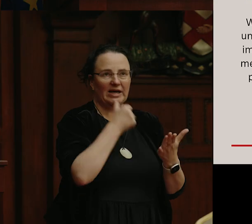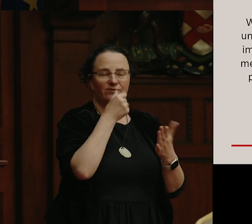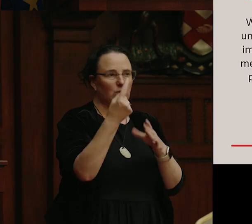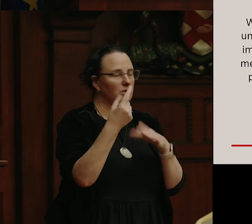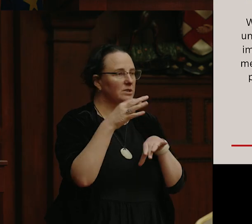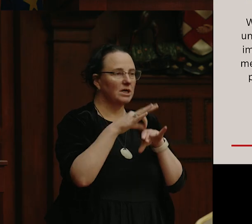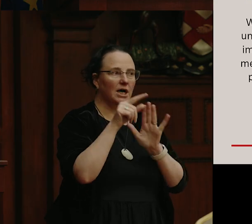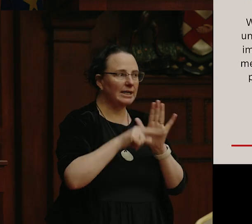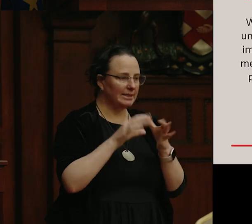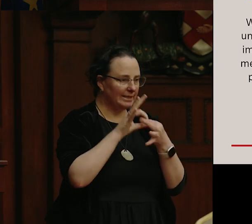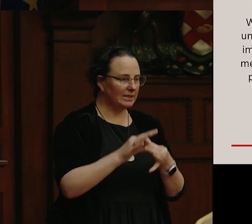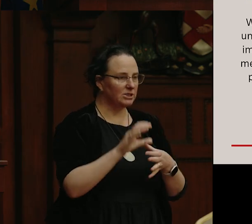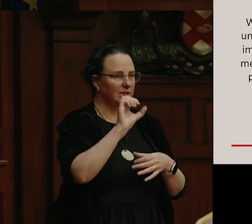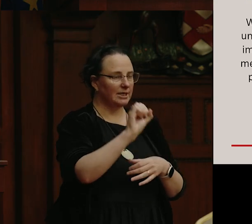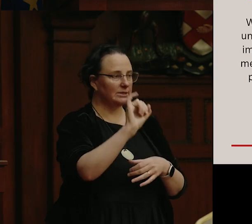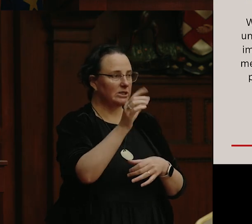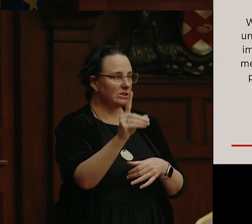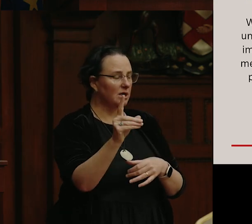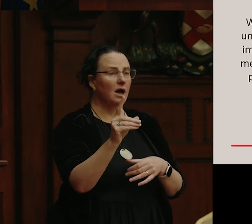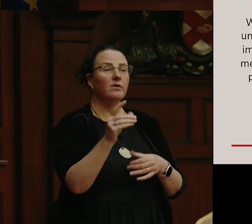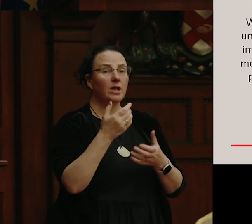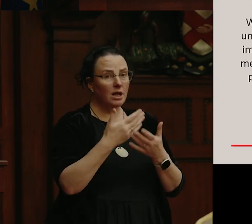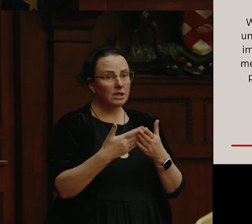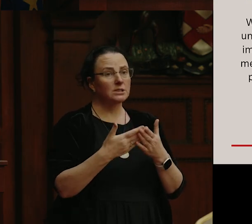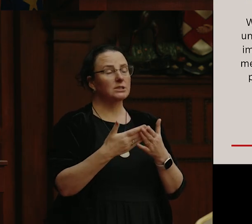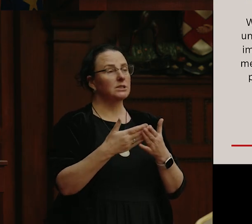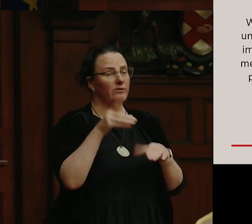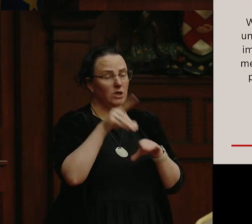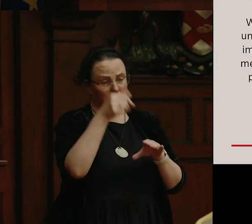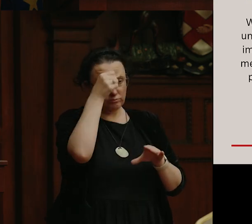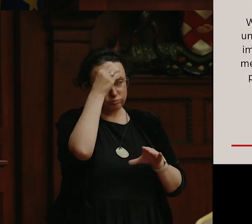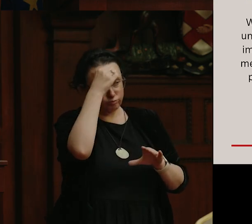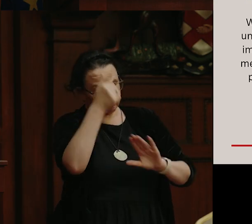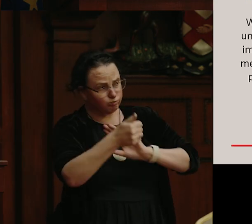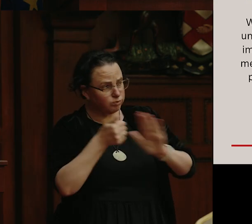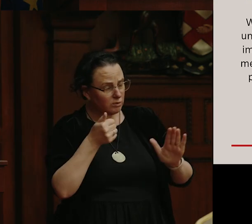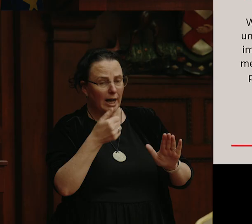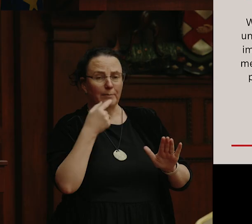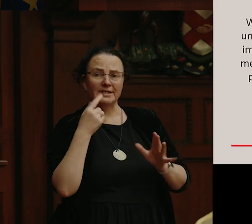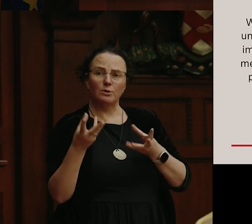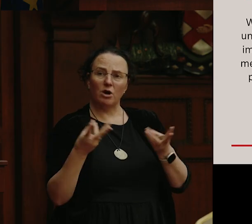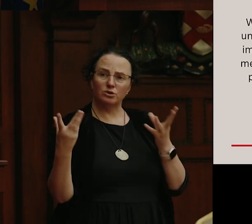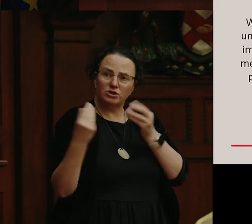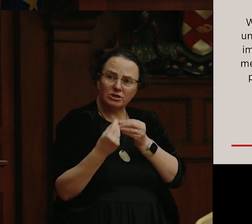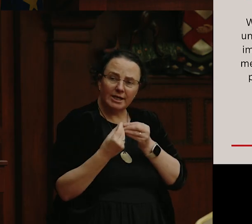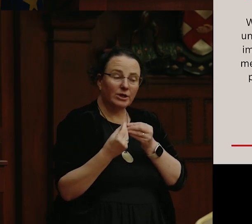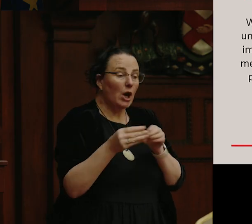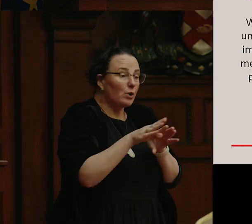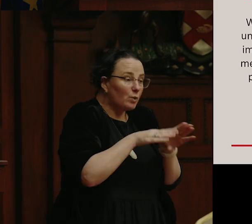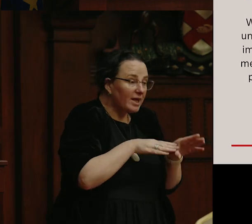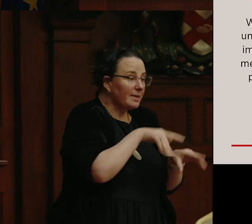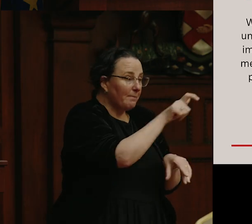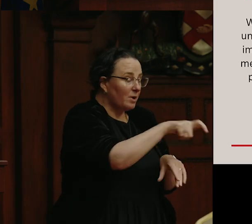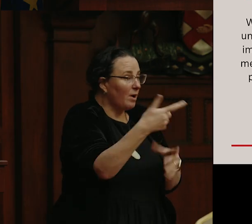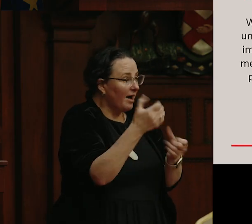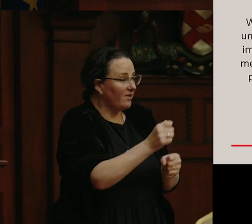related to Sjögren's care. We have lots of expert clinicians and we hope to be able to draw on those experiences to co-develop with patients some guidelines to